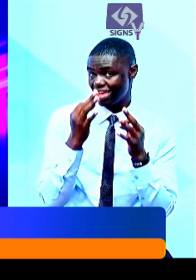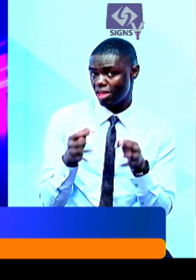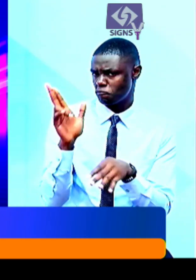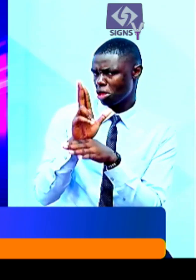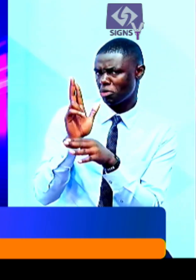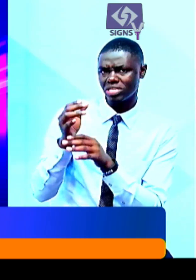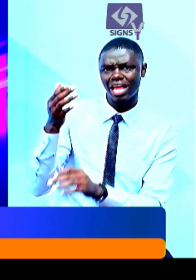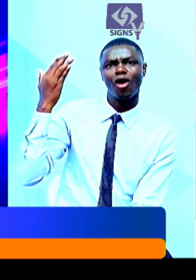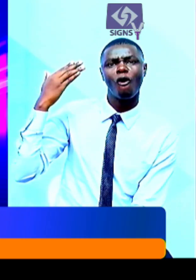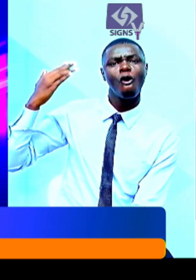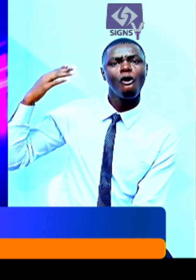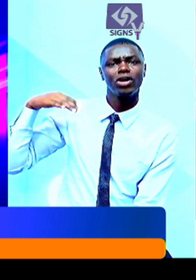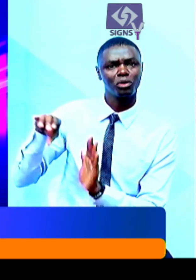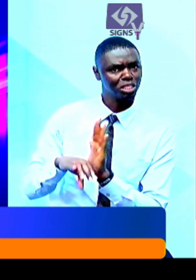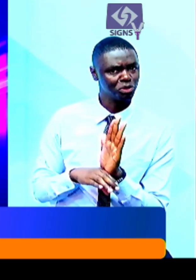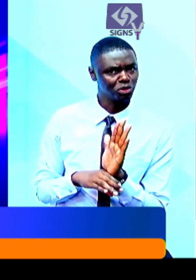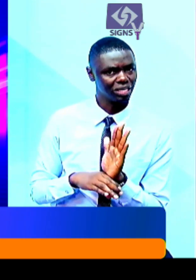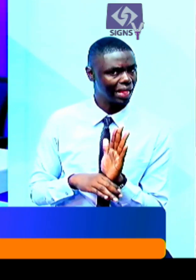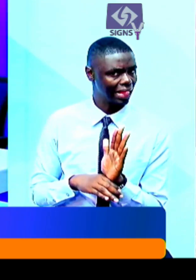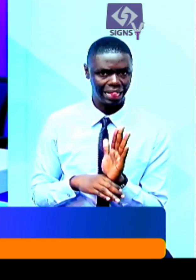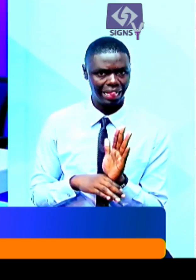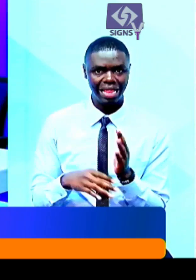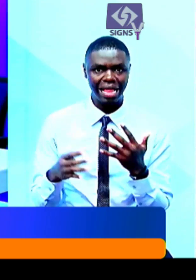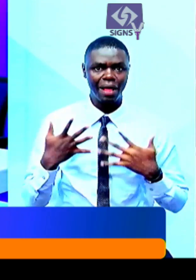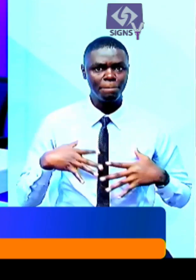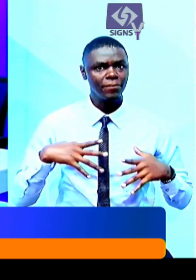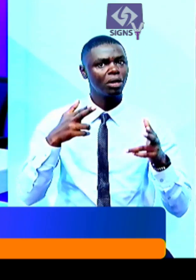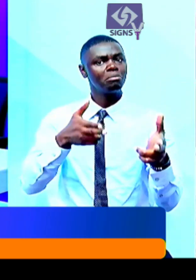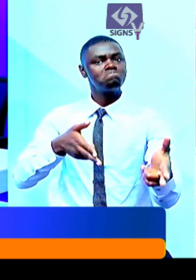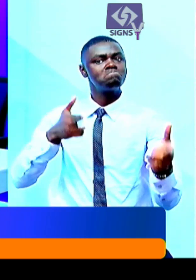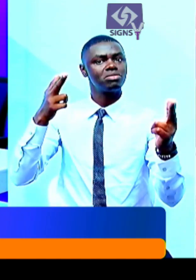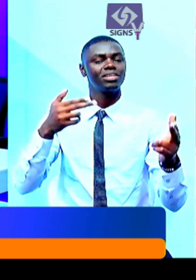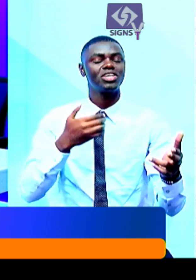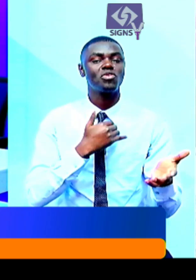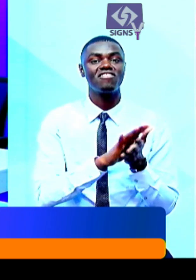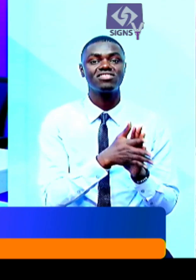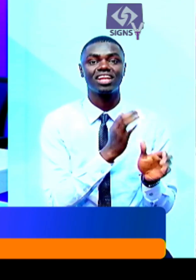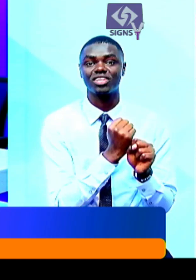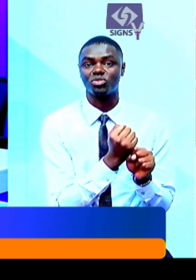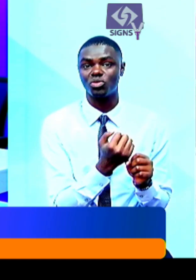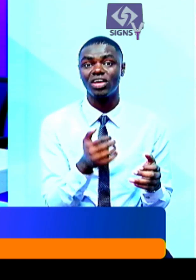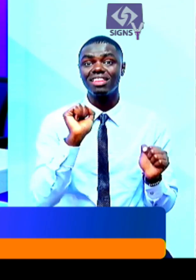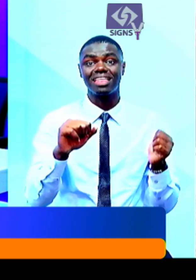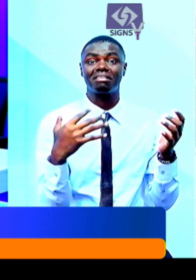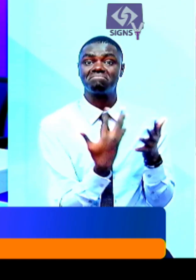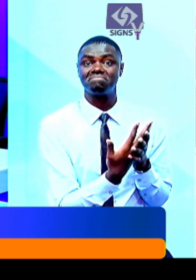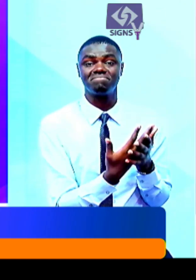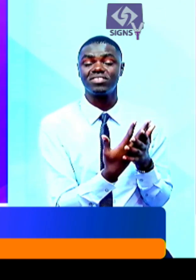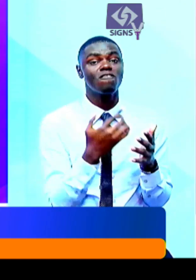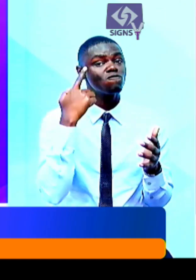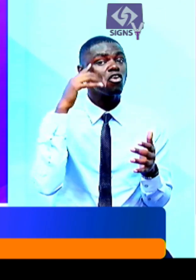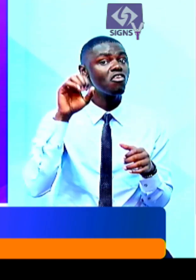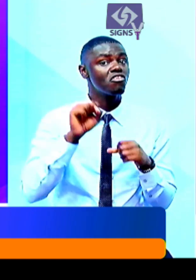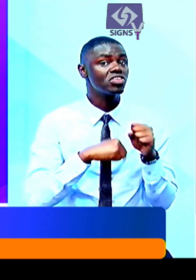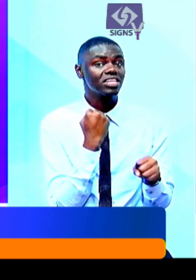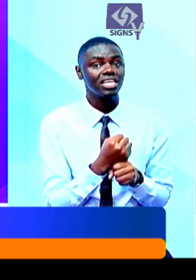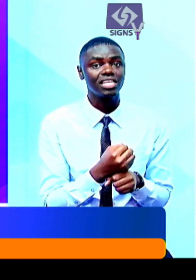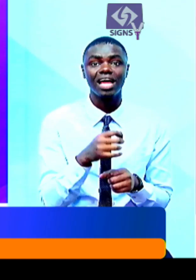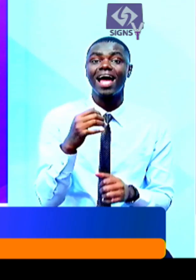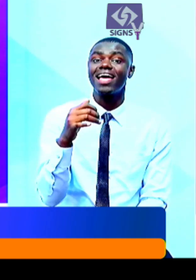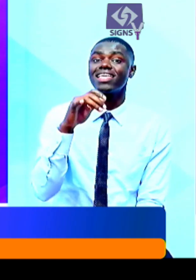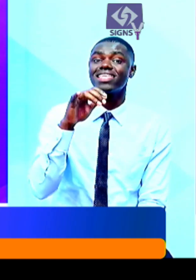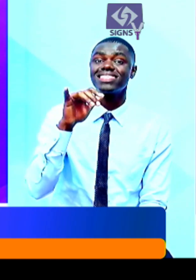the older constitution, these people could just shoot you and you have nothing to do. They could arrest you and detain you for 50 years. Nyayo